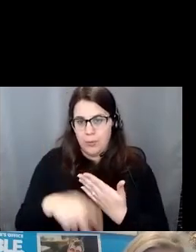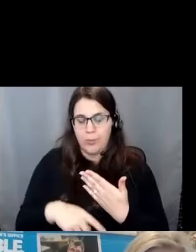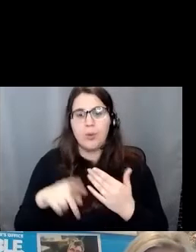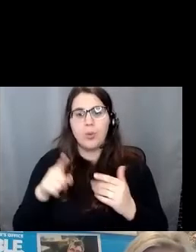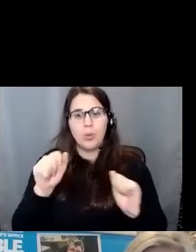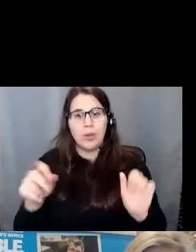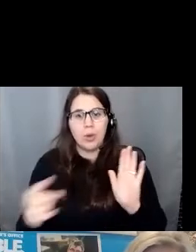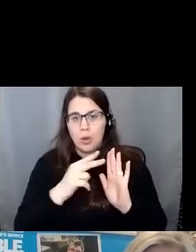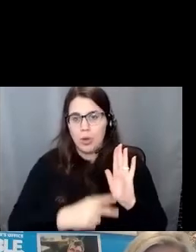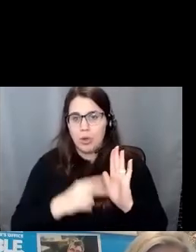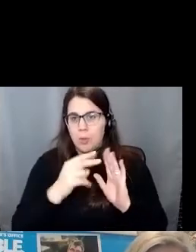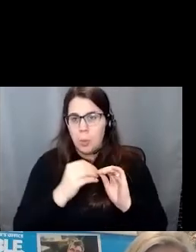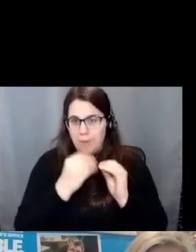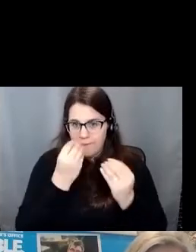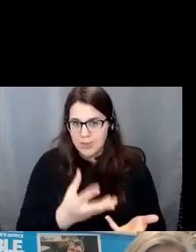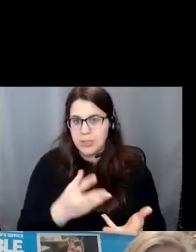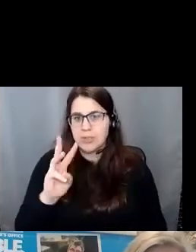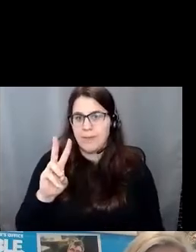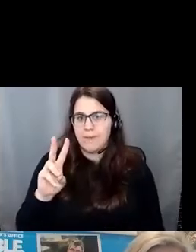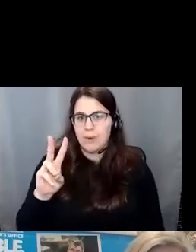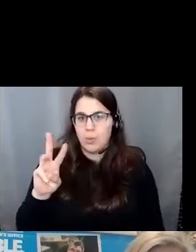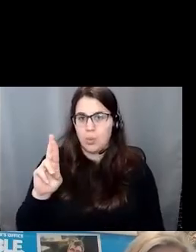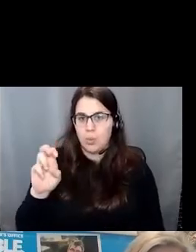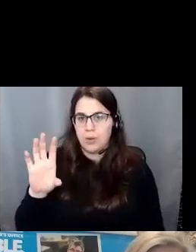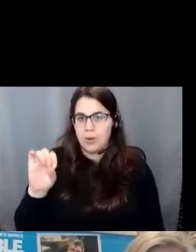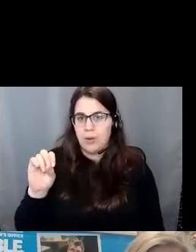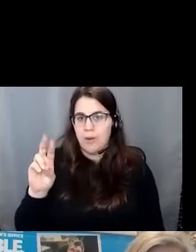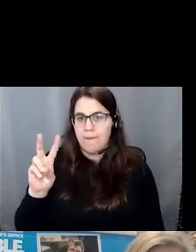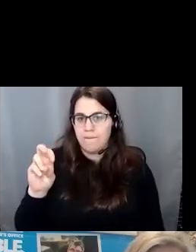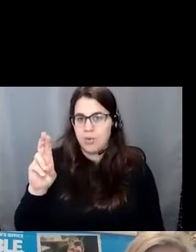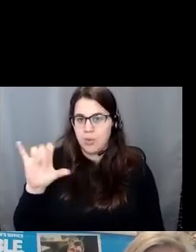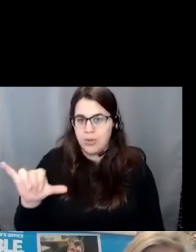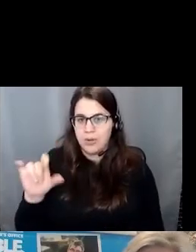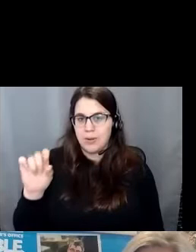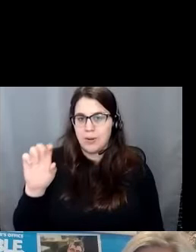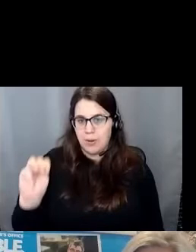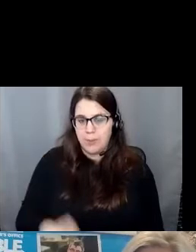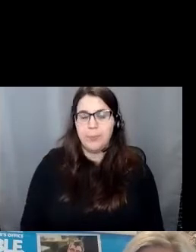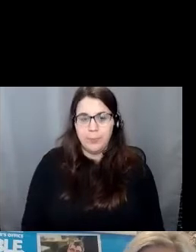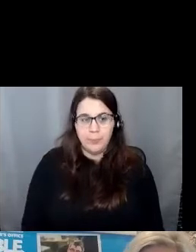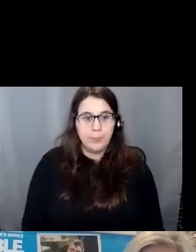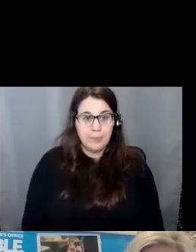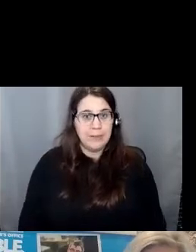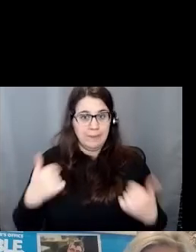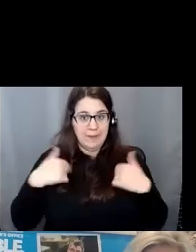WVRecovery.com for more information. So now I want to turn this over to